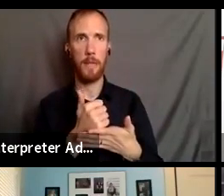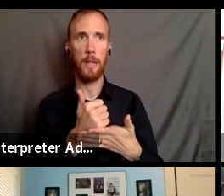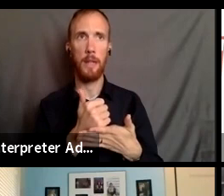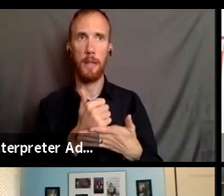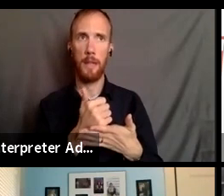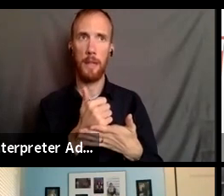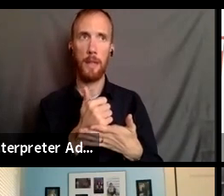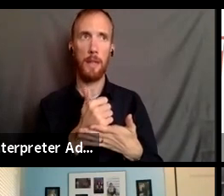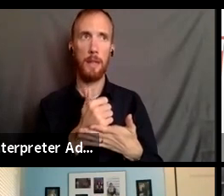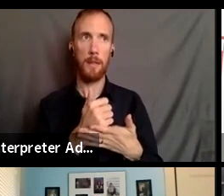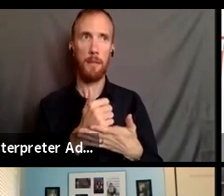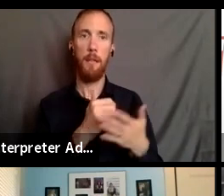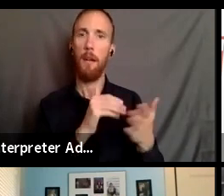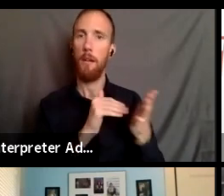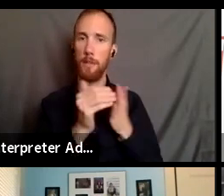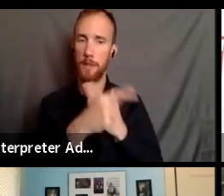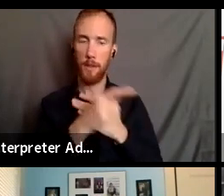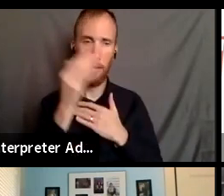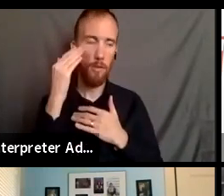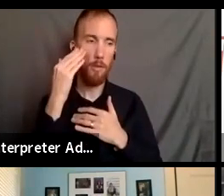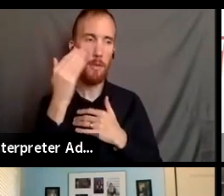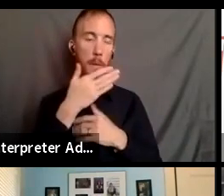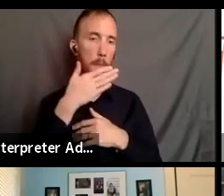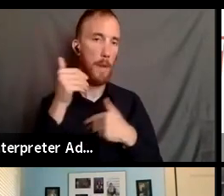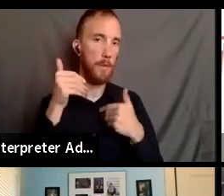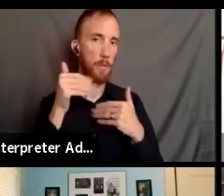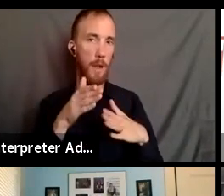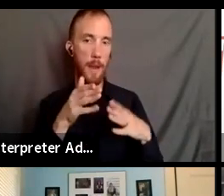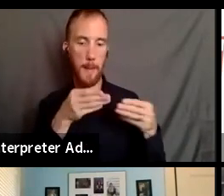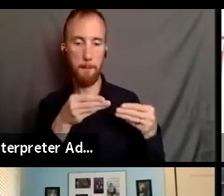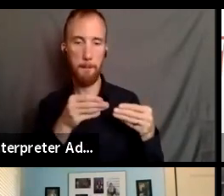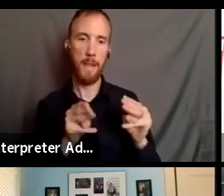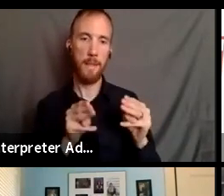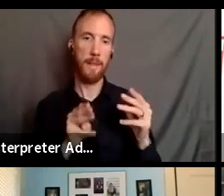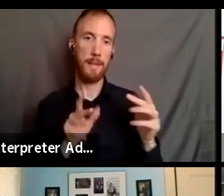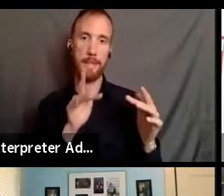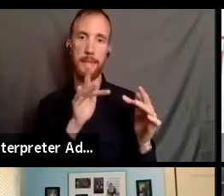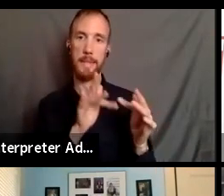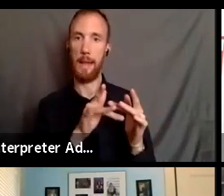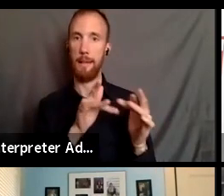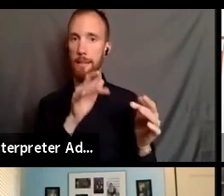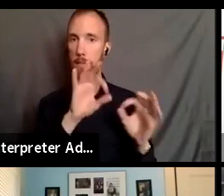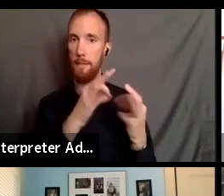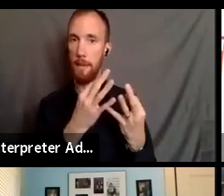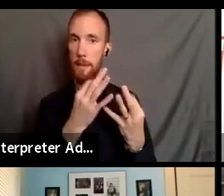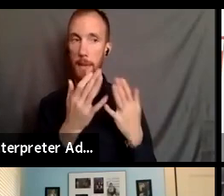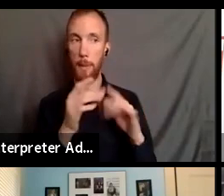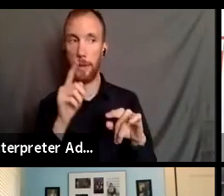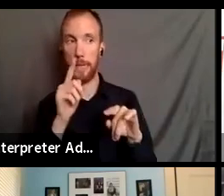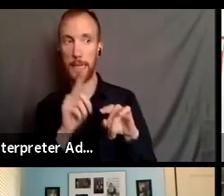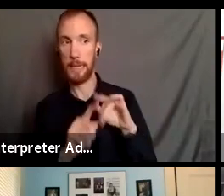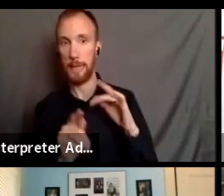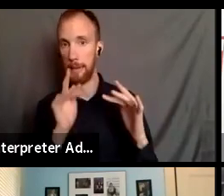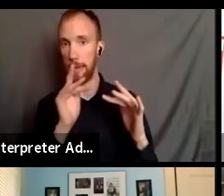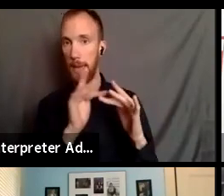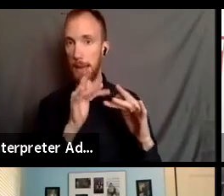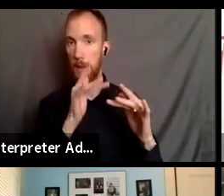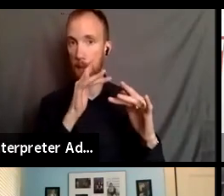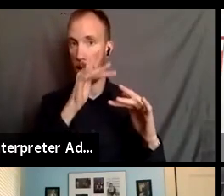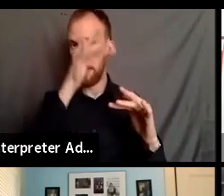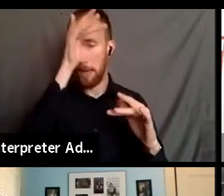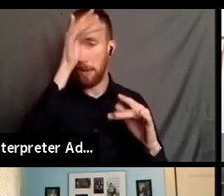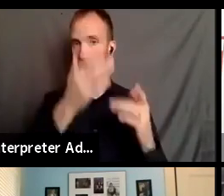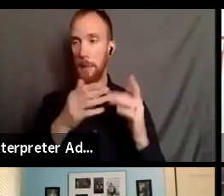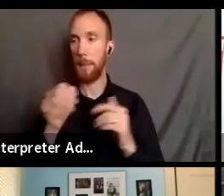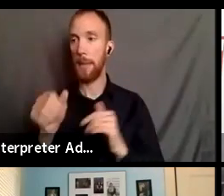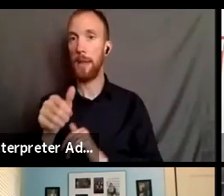reach the family so even if we can't reach the parent directly we often can reach another relative who they've been